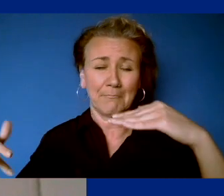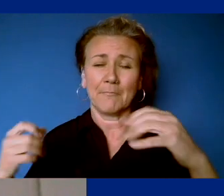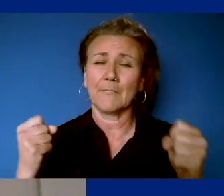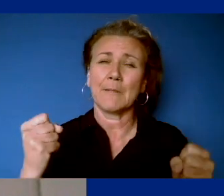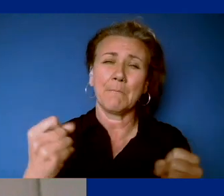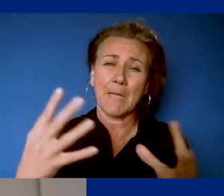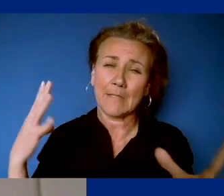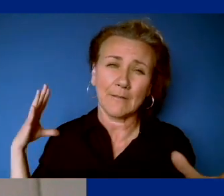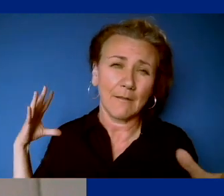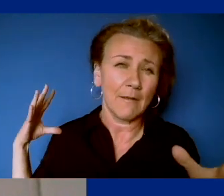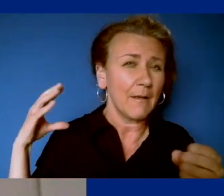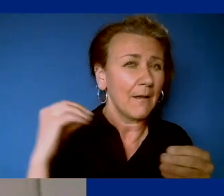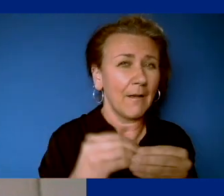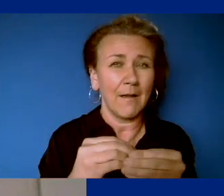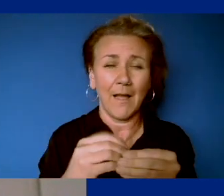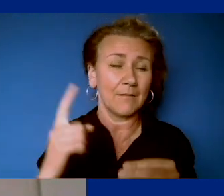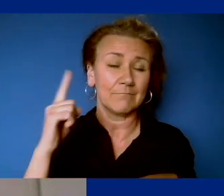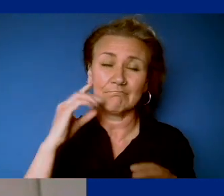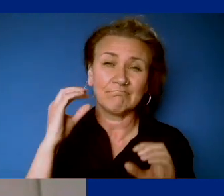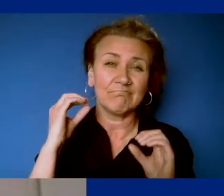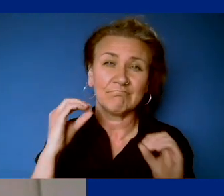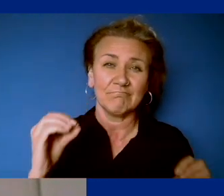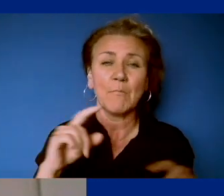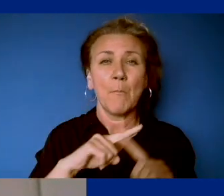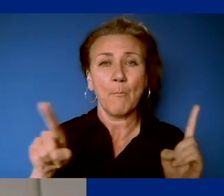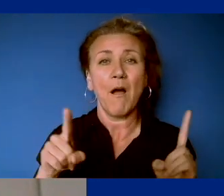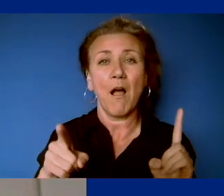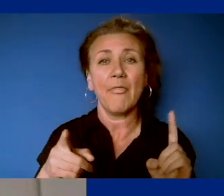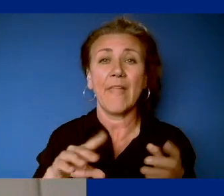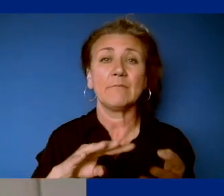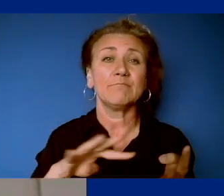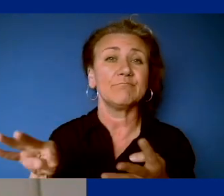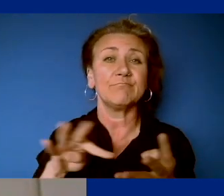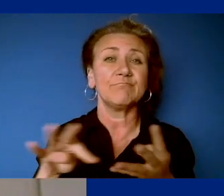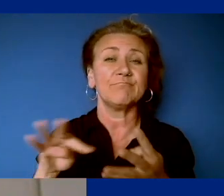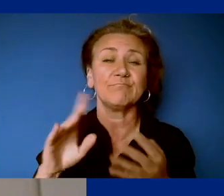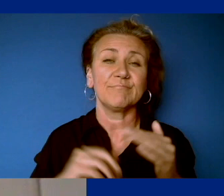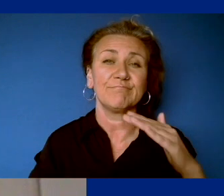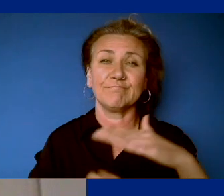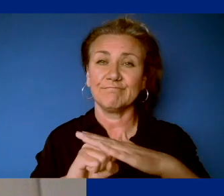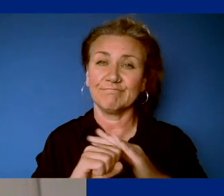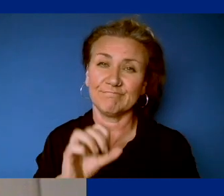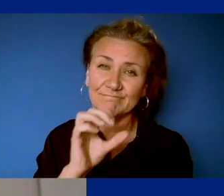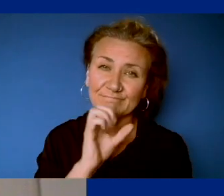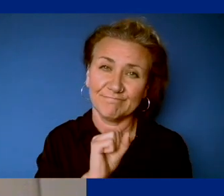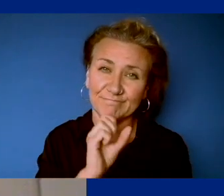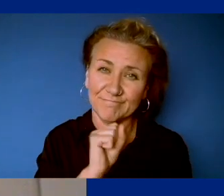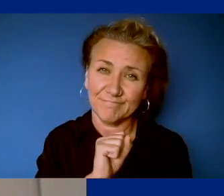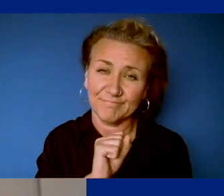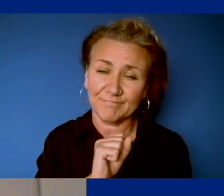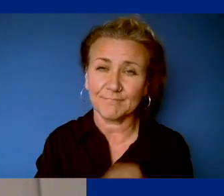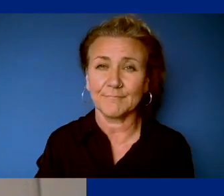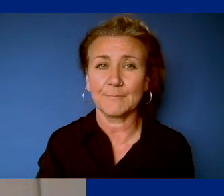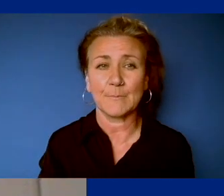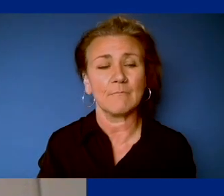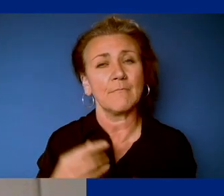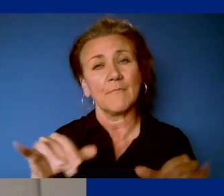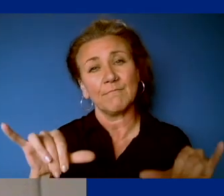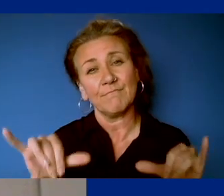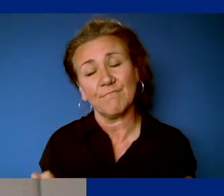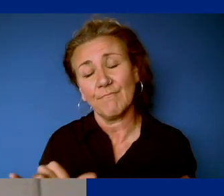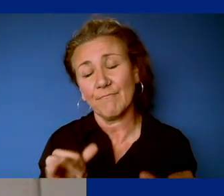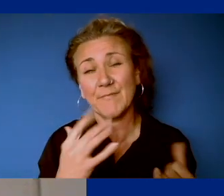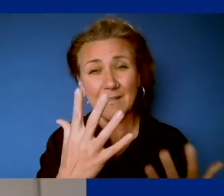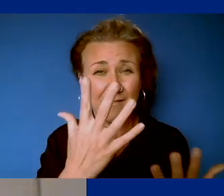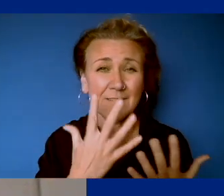there may be untold numbers of women who we haven't heard about who left because they aged out. And the sad